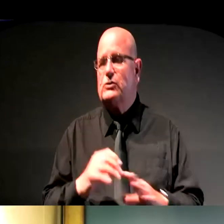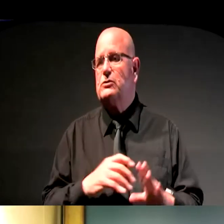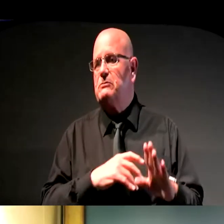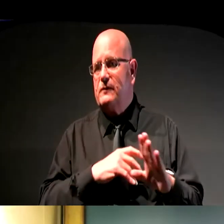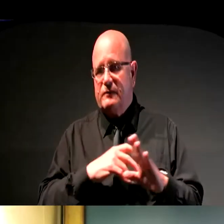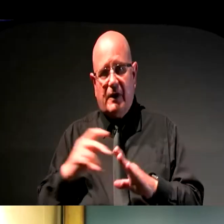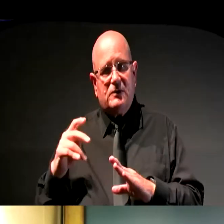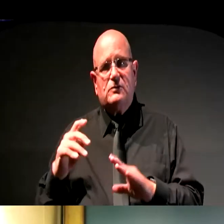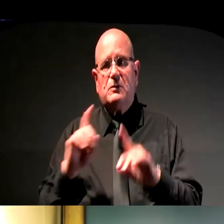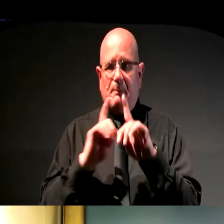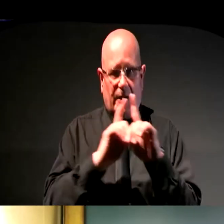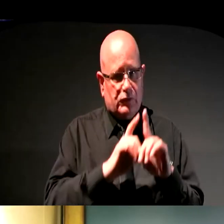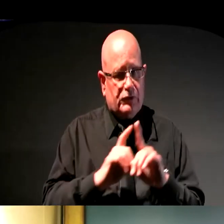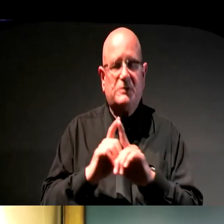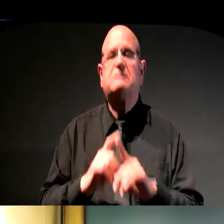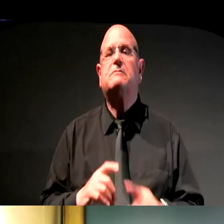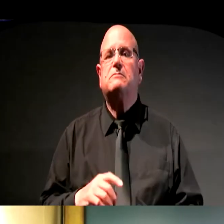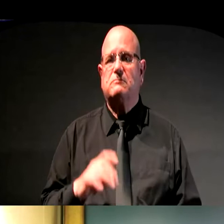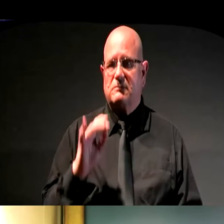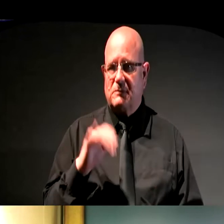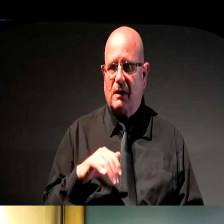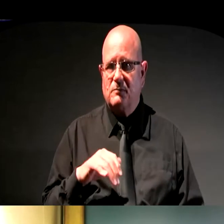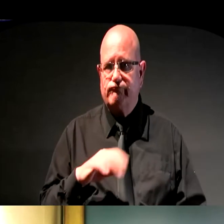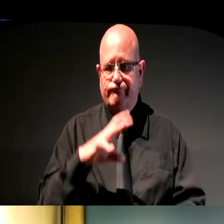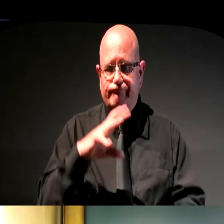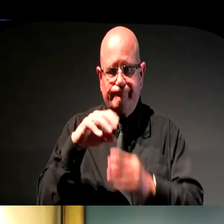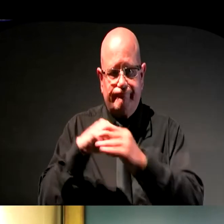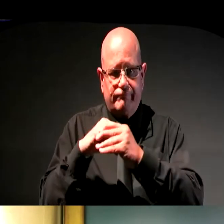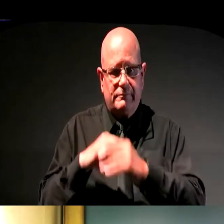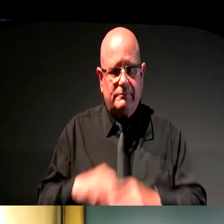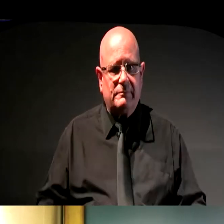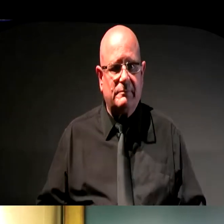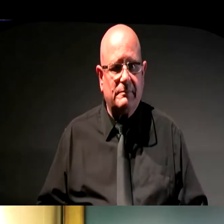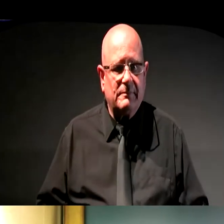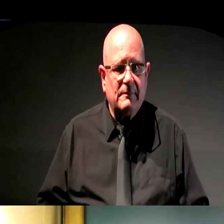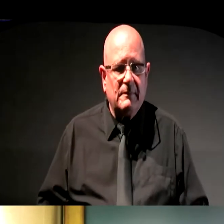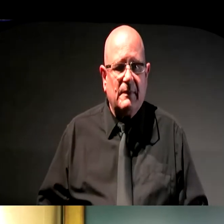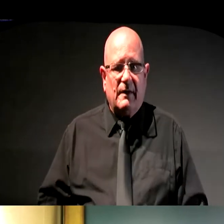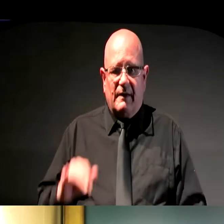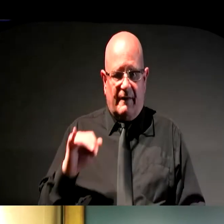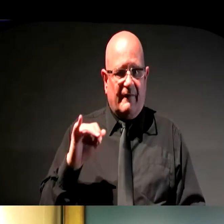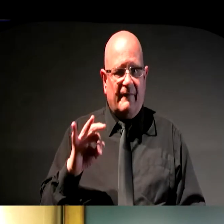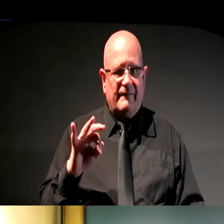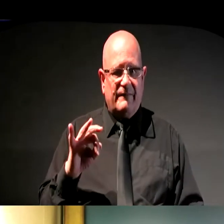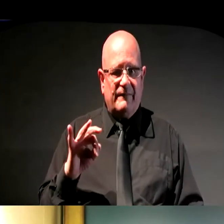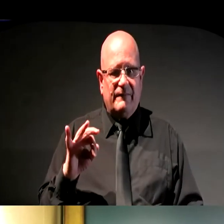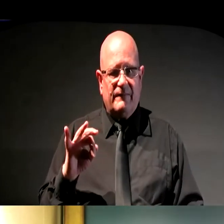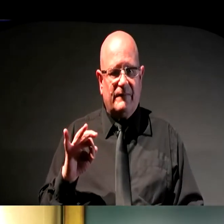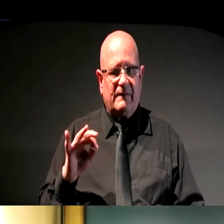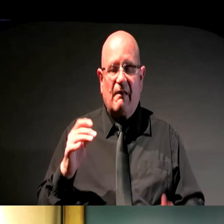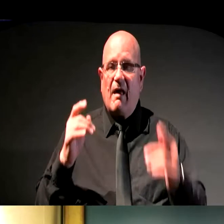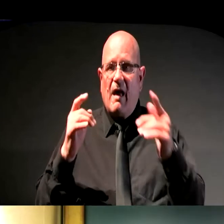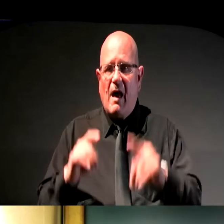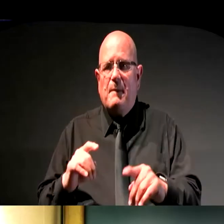and we also offer to do what we call social interpreting. So if there's been a confusion that has happened, or if one of the